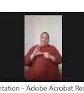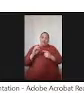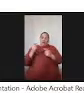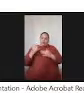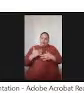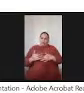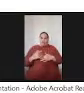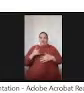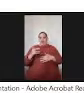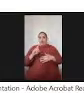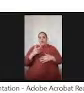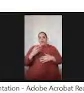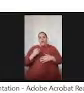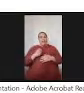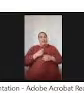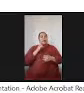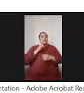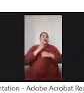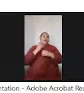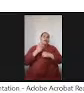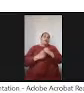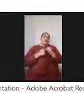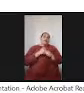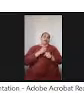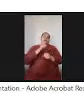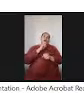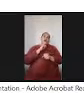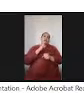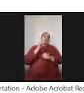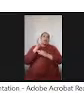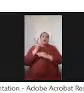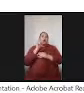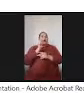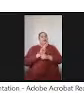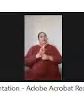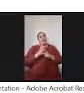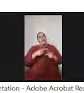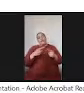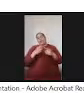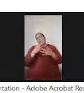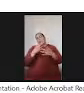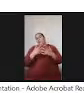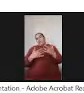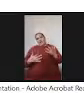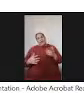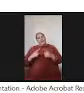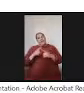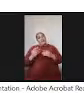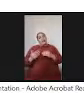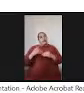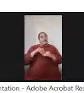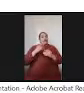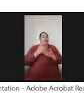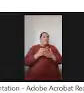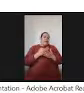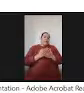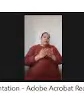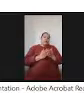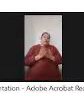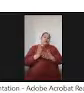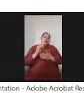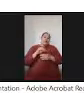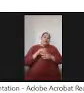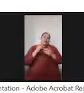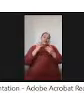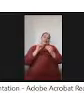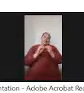what they have every financial year, and that is used for whether it's catering, oversight, venues, etc., etc. The additional funding that's coming through in the adjustment assessment